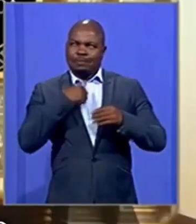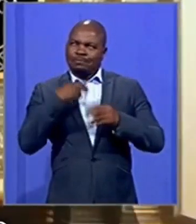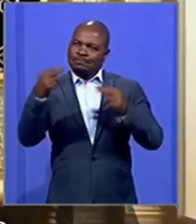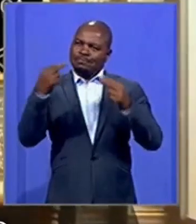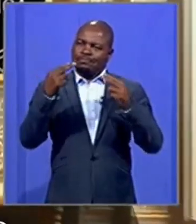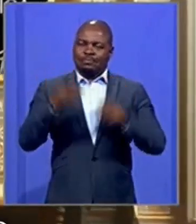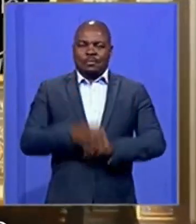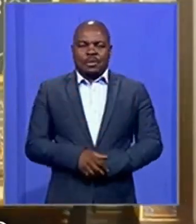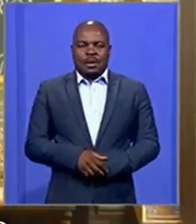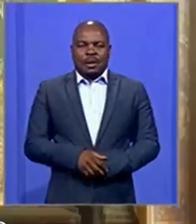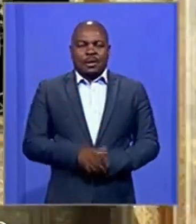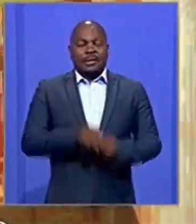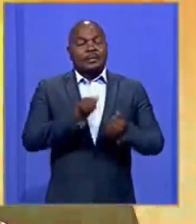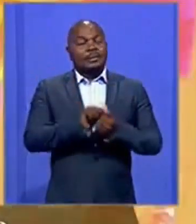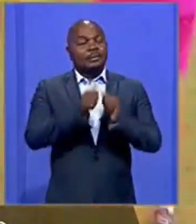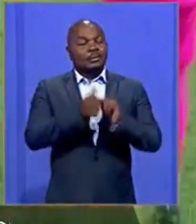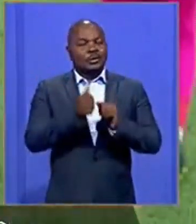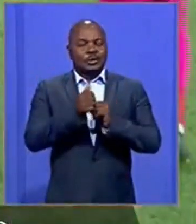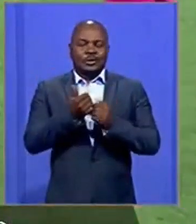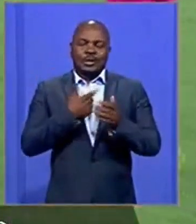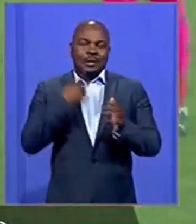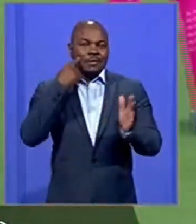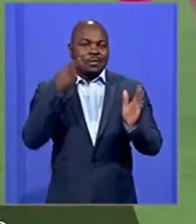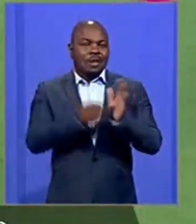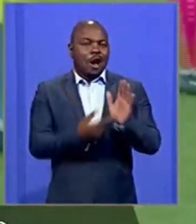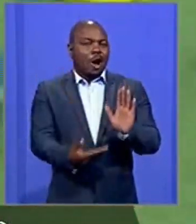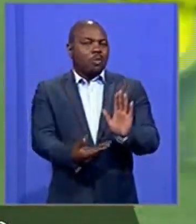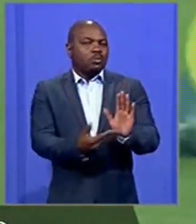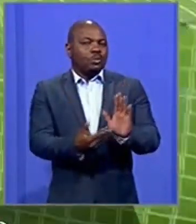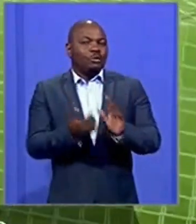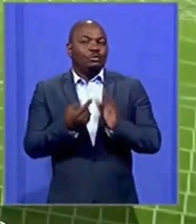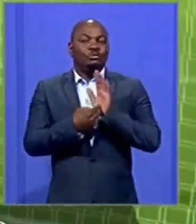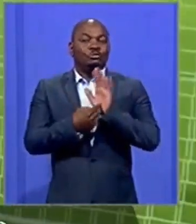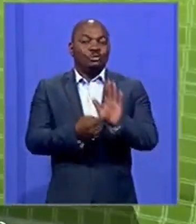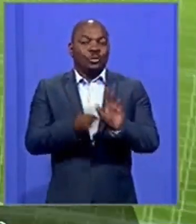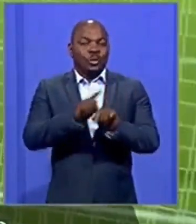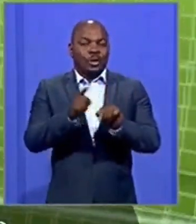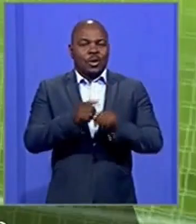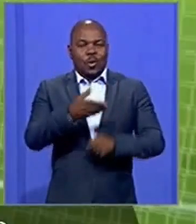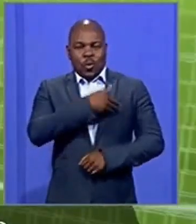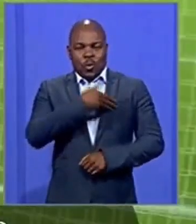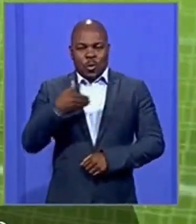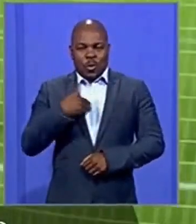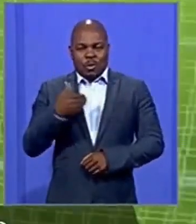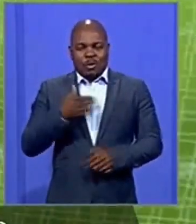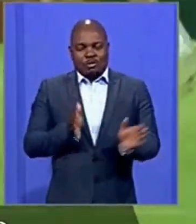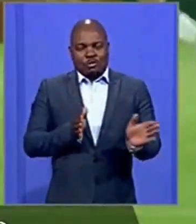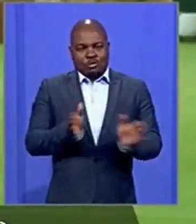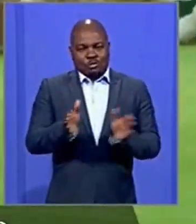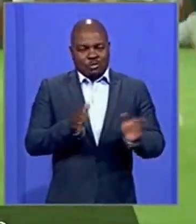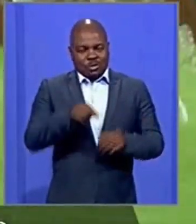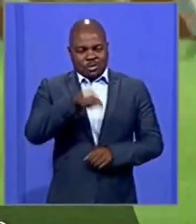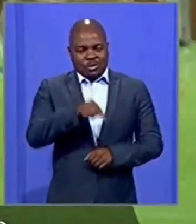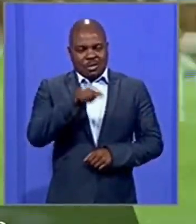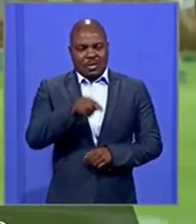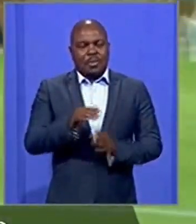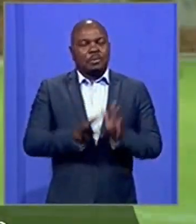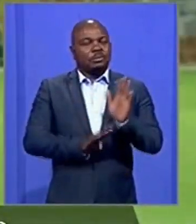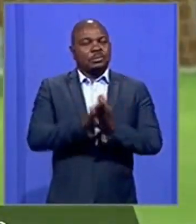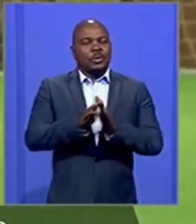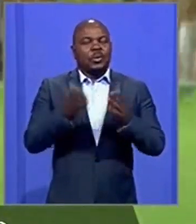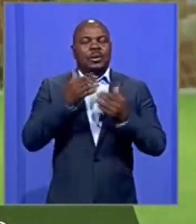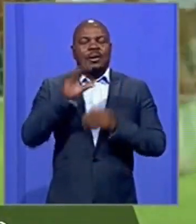Dipapading go bile le bohlatse bja go laetša maatla ao a lego gona dipapading tša basadi ka Afrika Borwa moketekong wa difoka